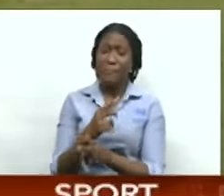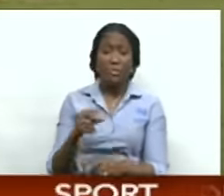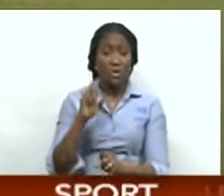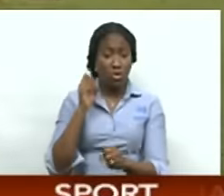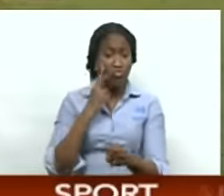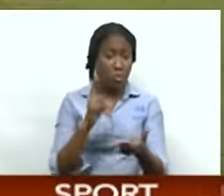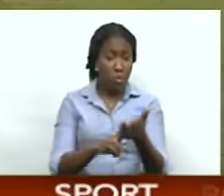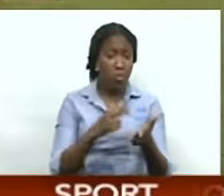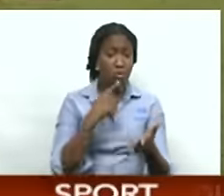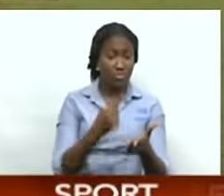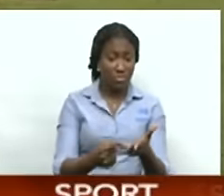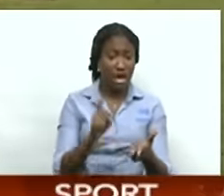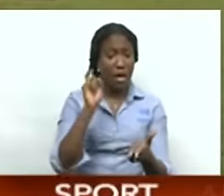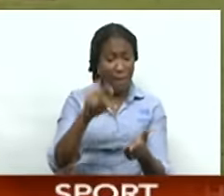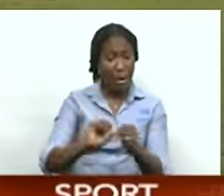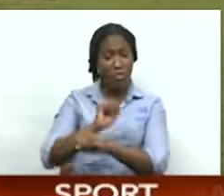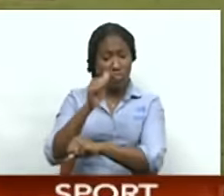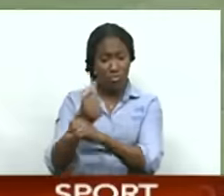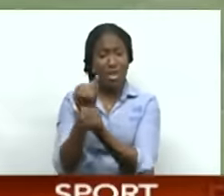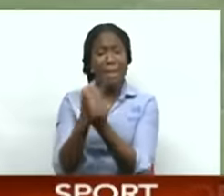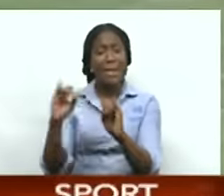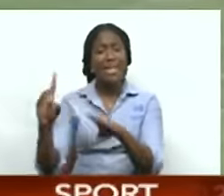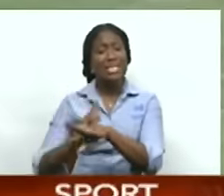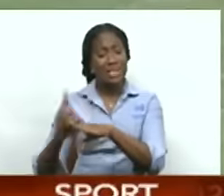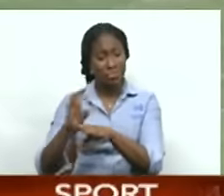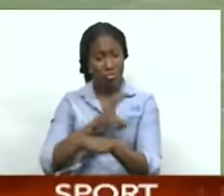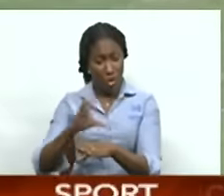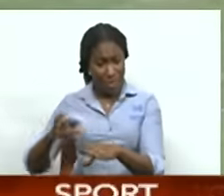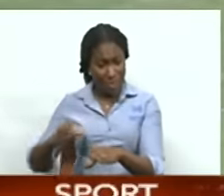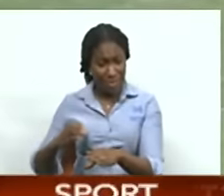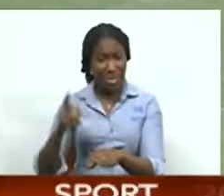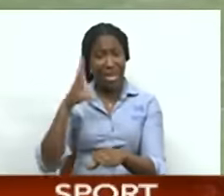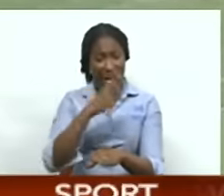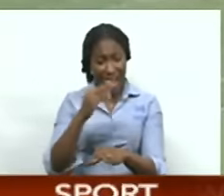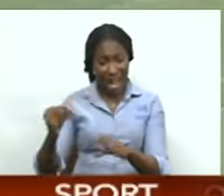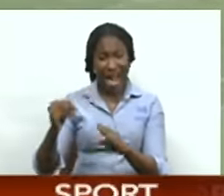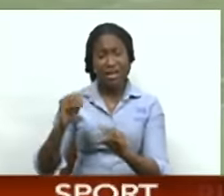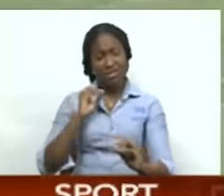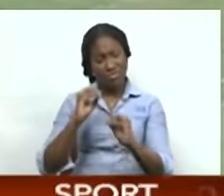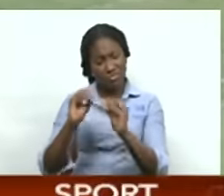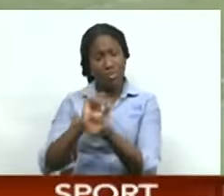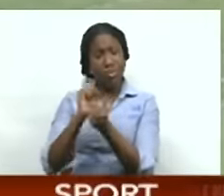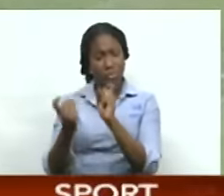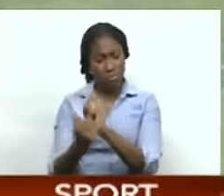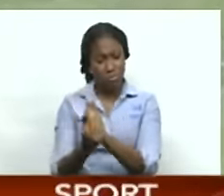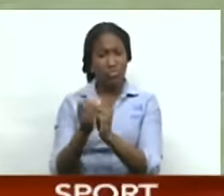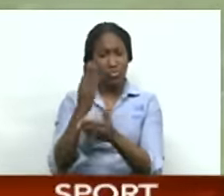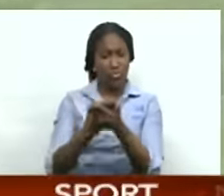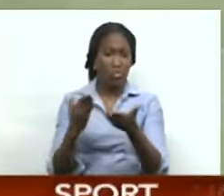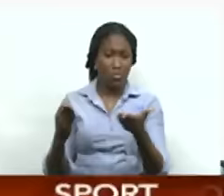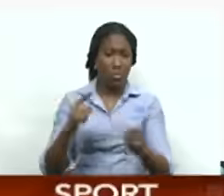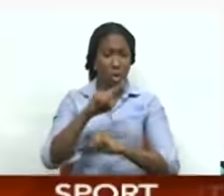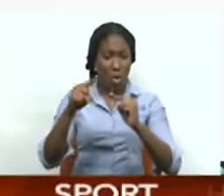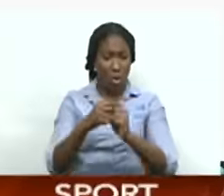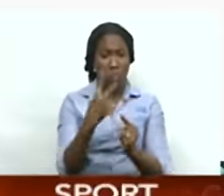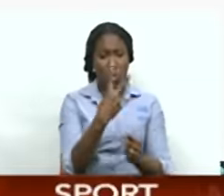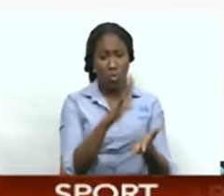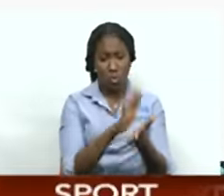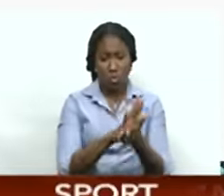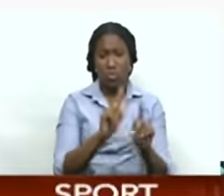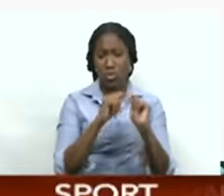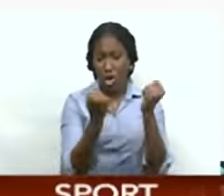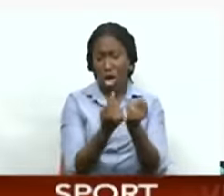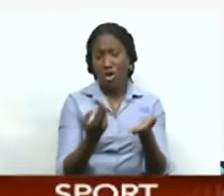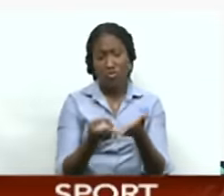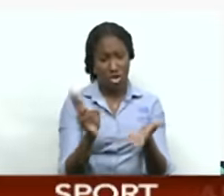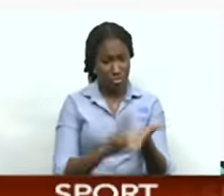review the processes of the Credential Committee in the 2023 registration of both school teams. The arbitrators also suggest